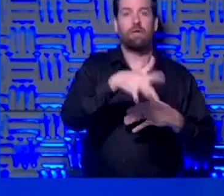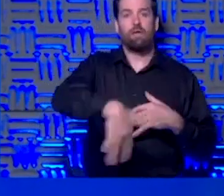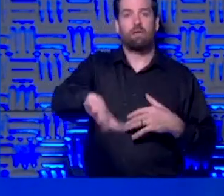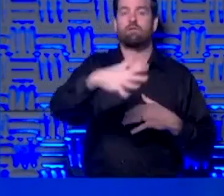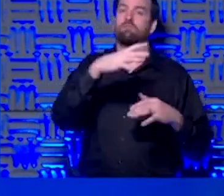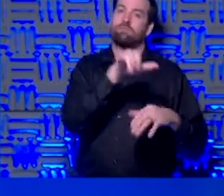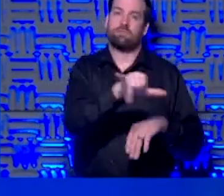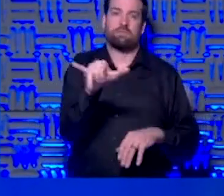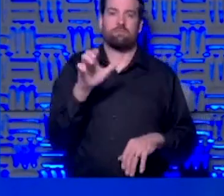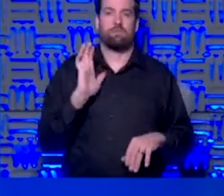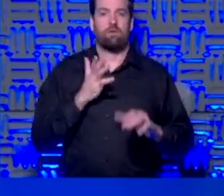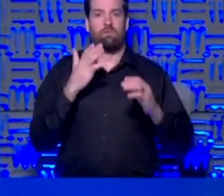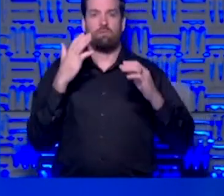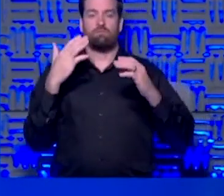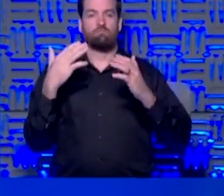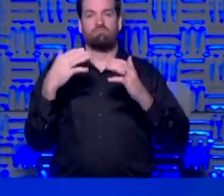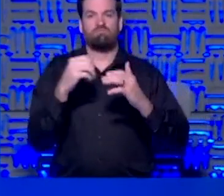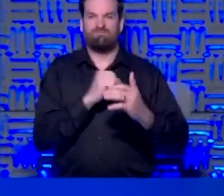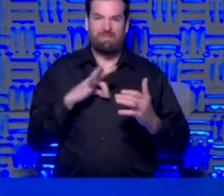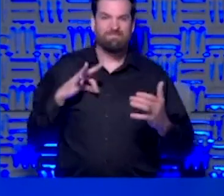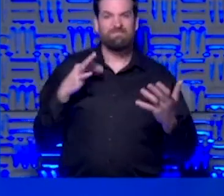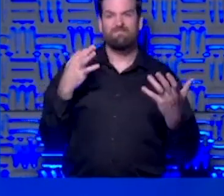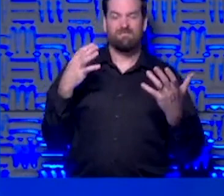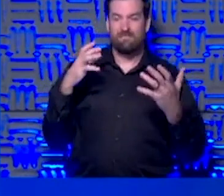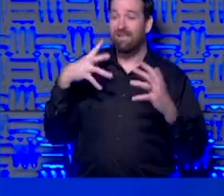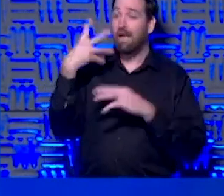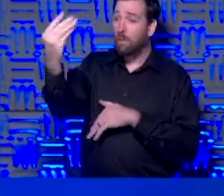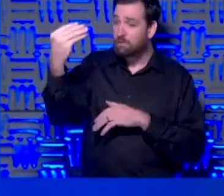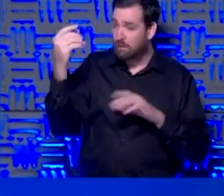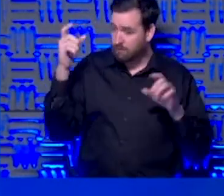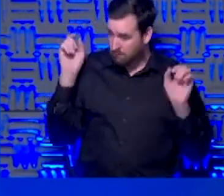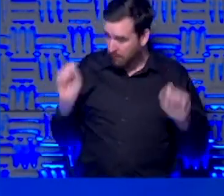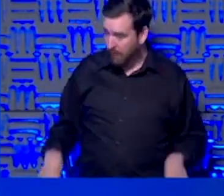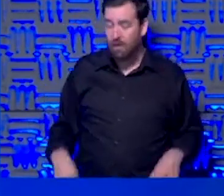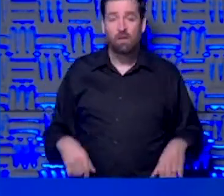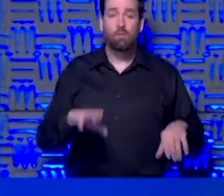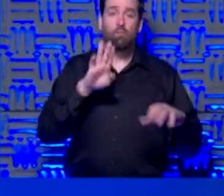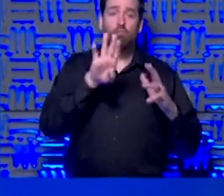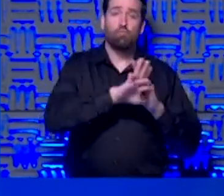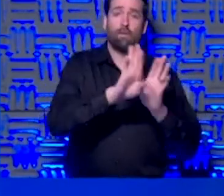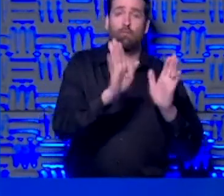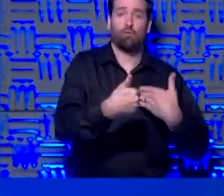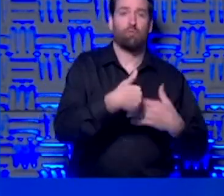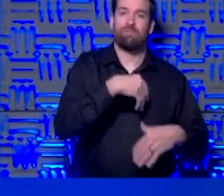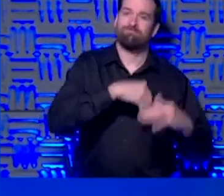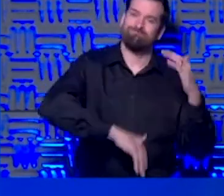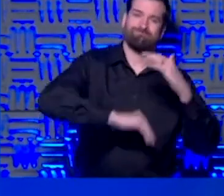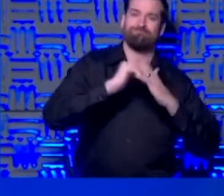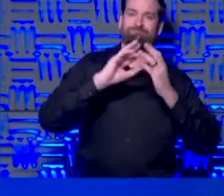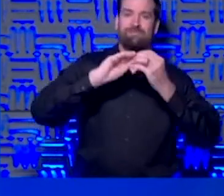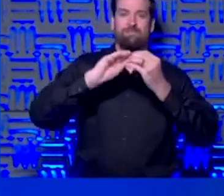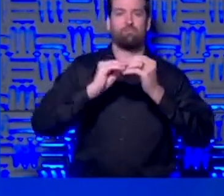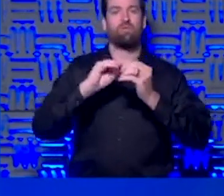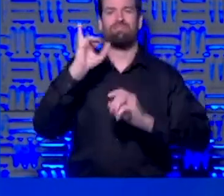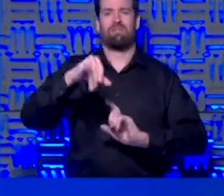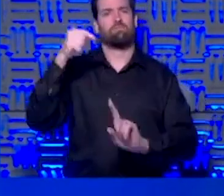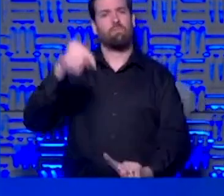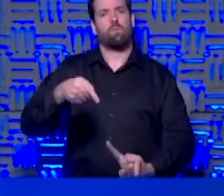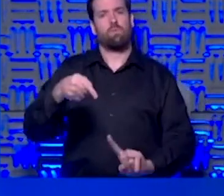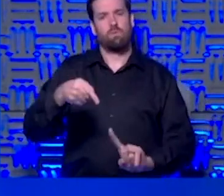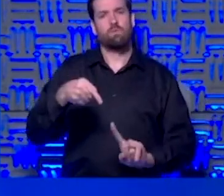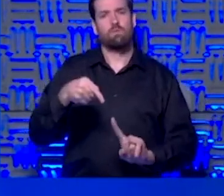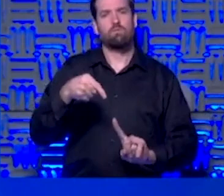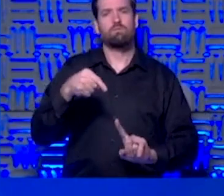and said, okay, look, you're either going to have to go outside to eat. You can't have this many people in a break room. So that's really the message. And that's, again,